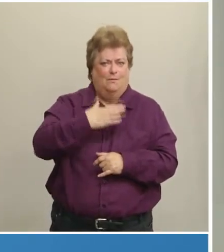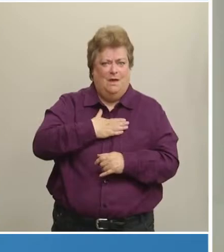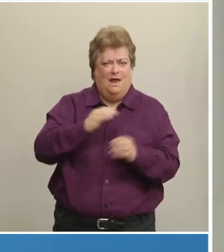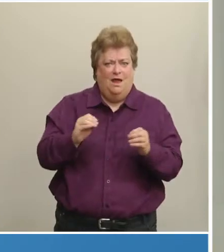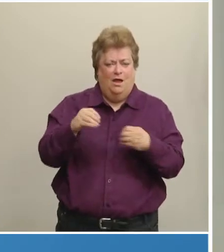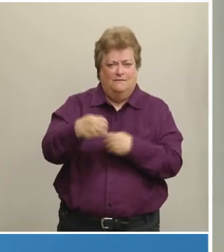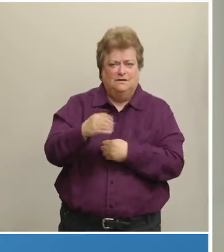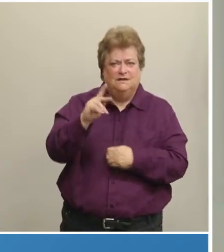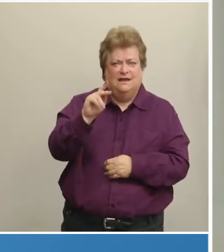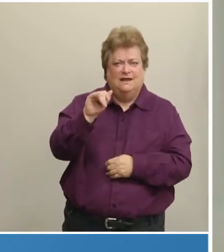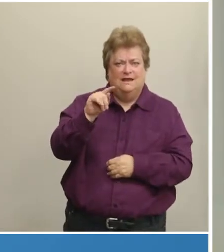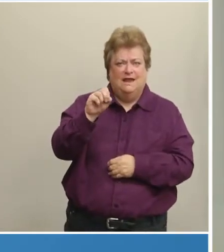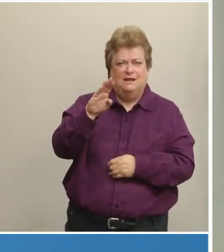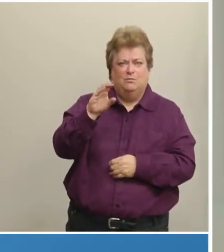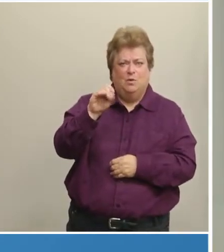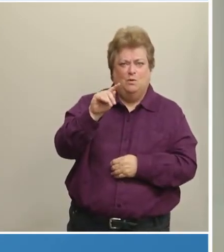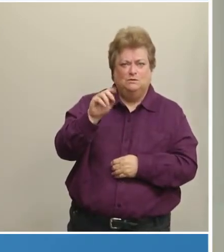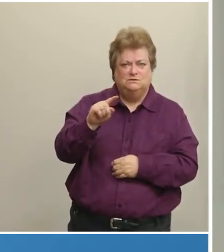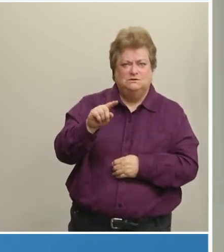Economic Development, at